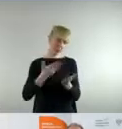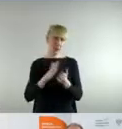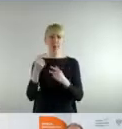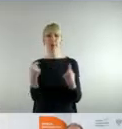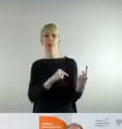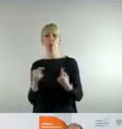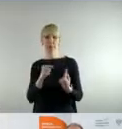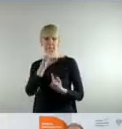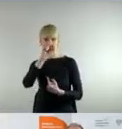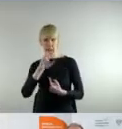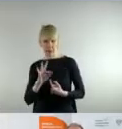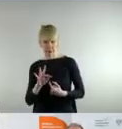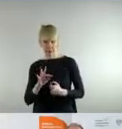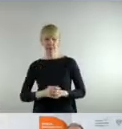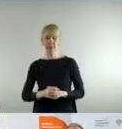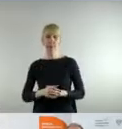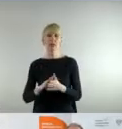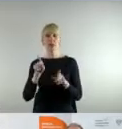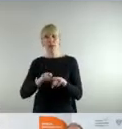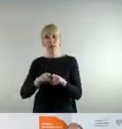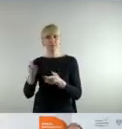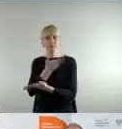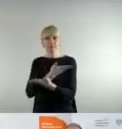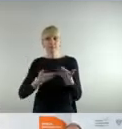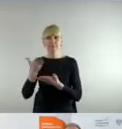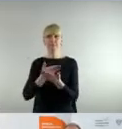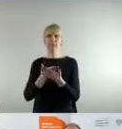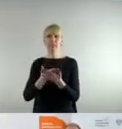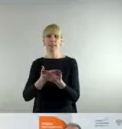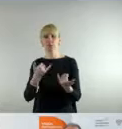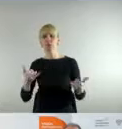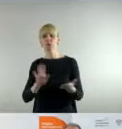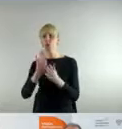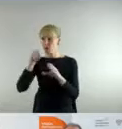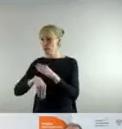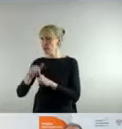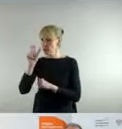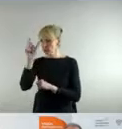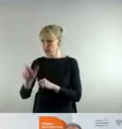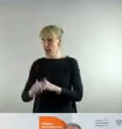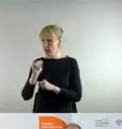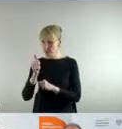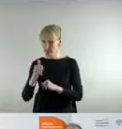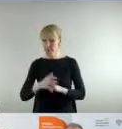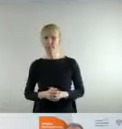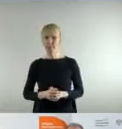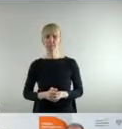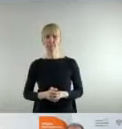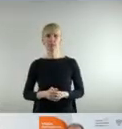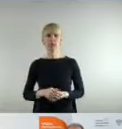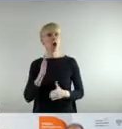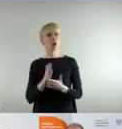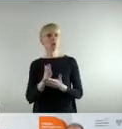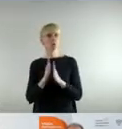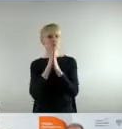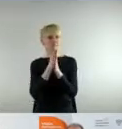you to discuss on the chat, to share your reflections, your ideas, ask questions. We have many experts with us. And I believe this is a